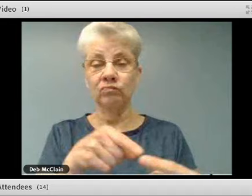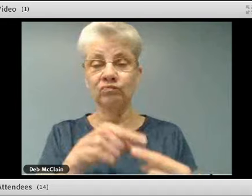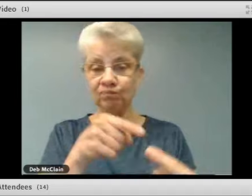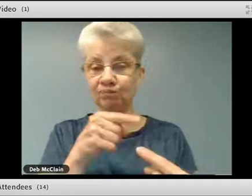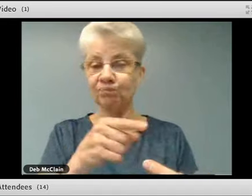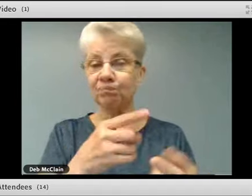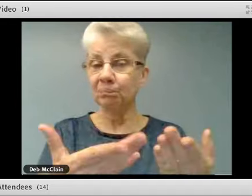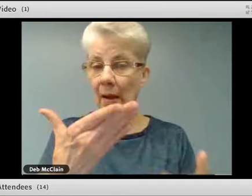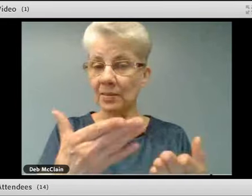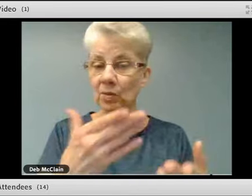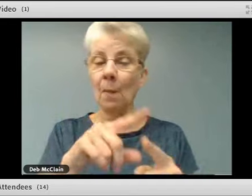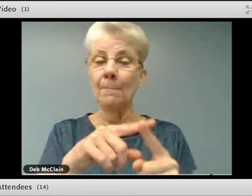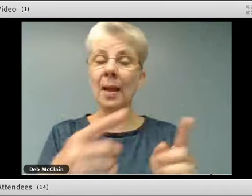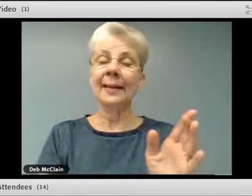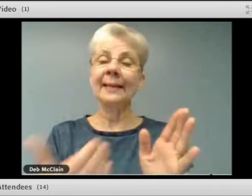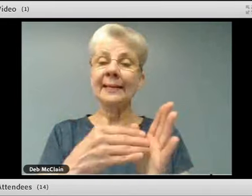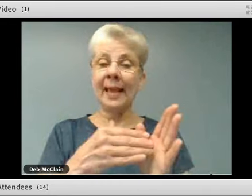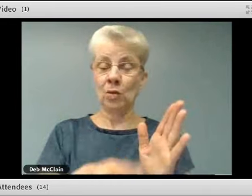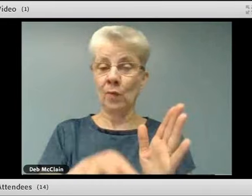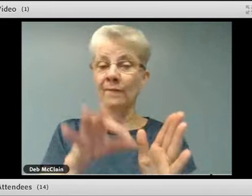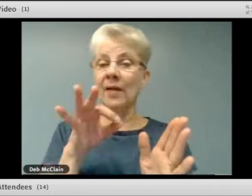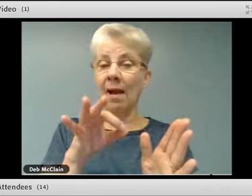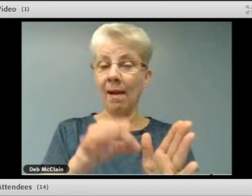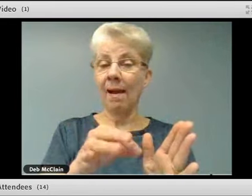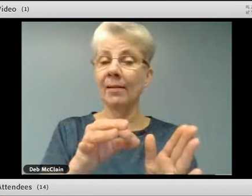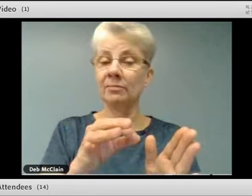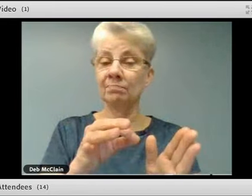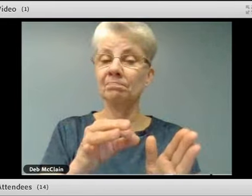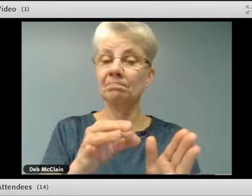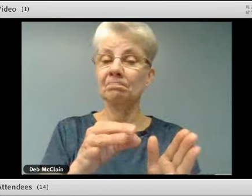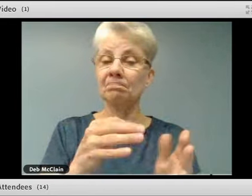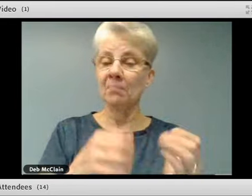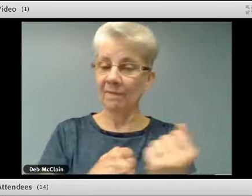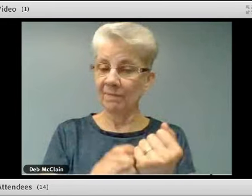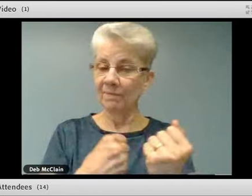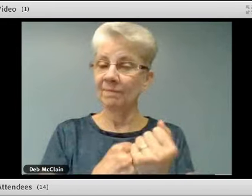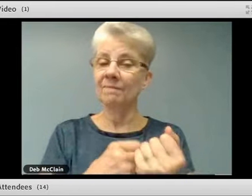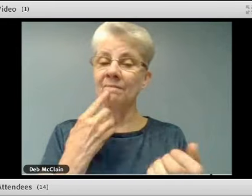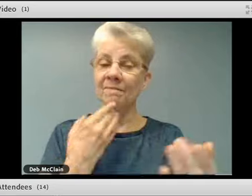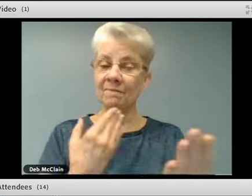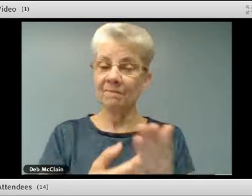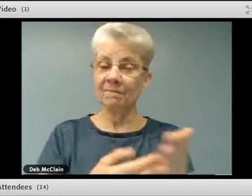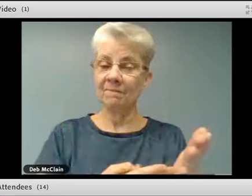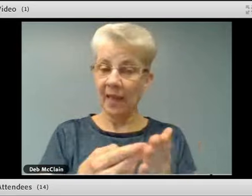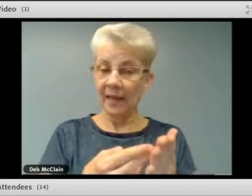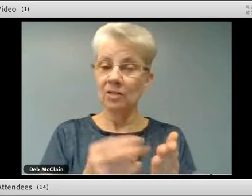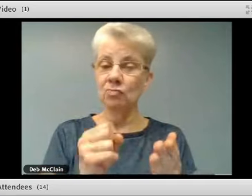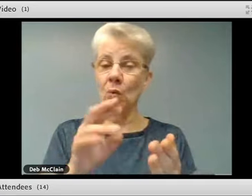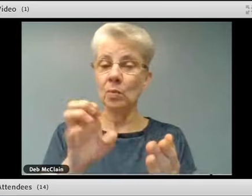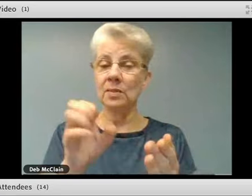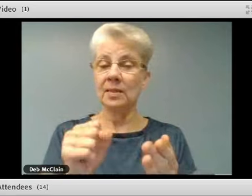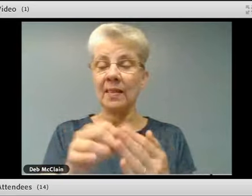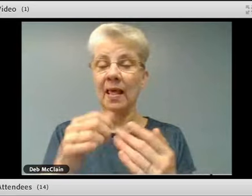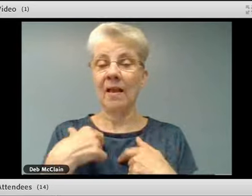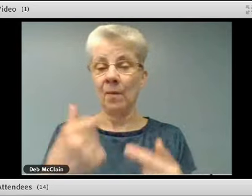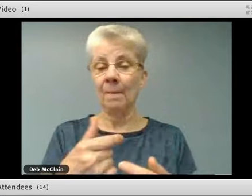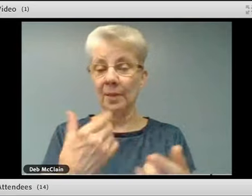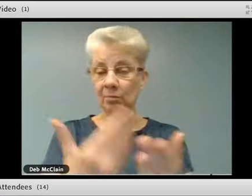But again, you'll find vetted sources that have been vetted by